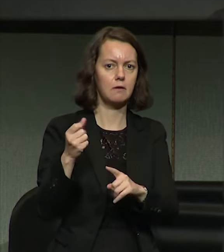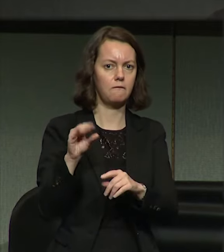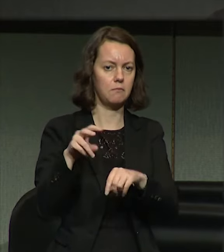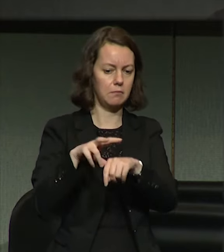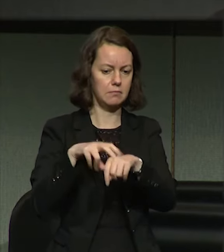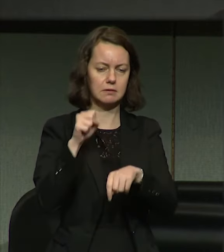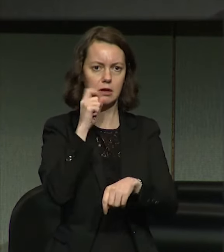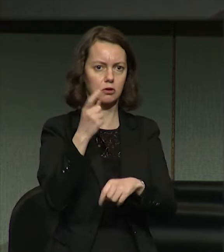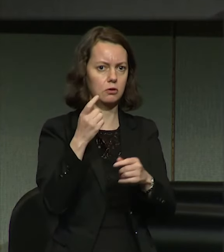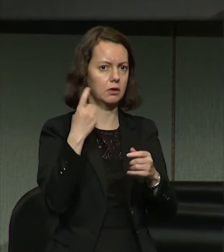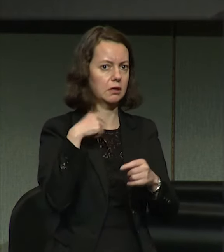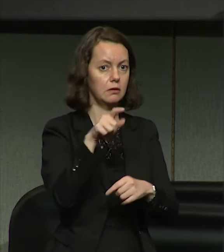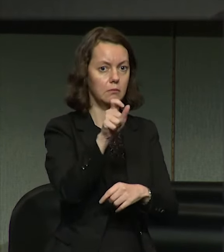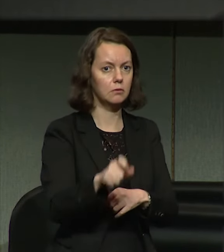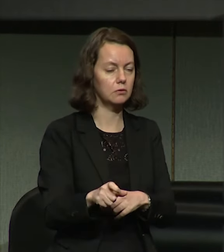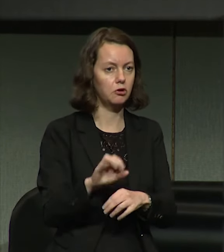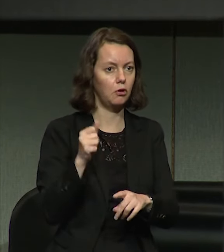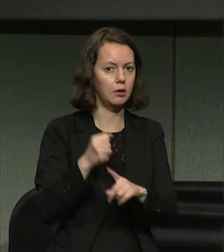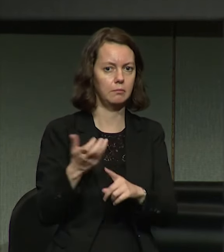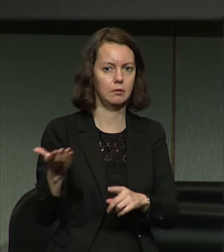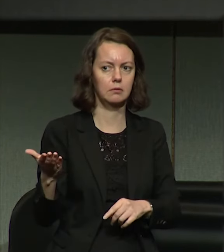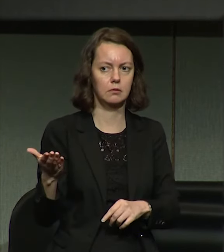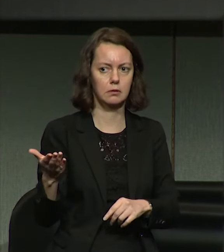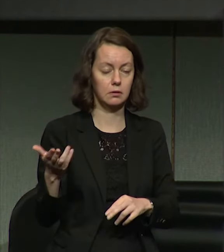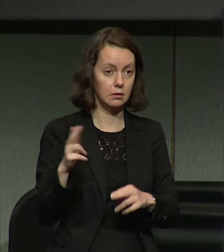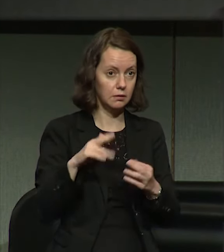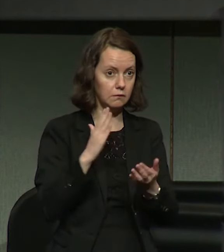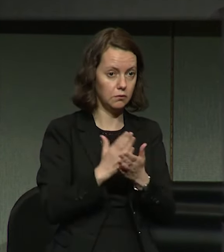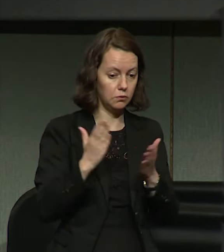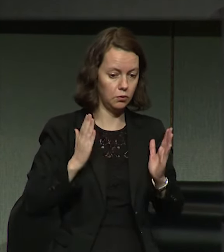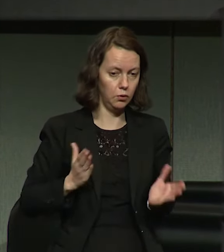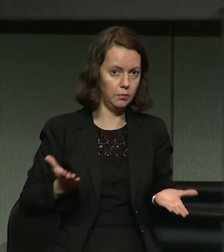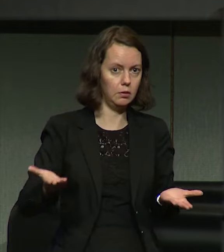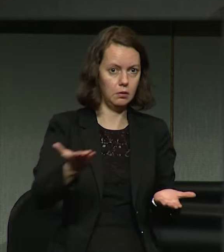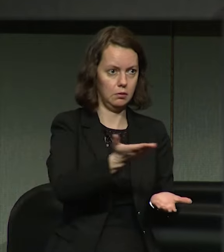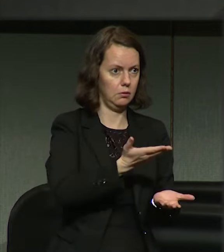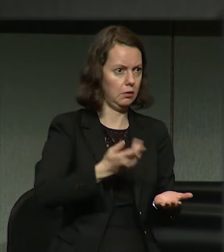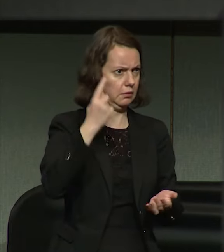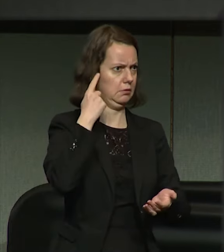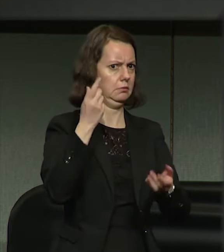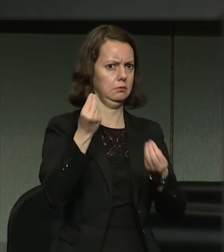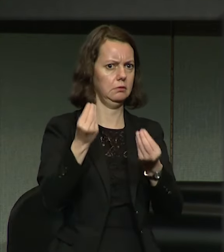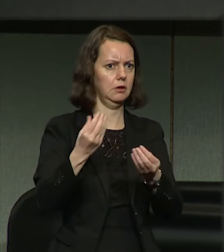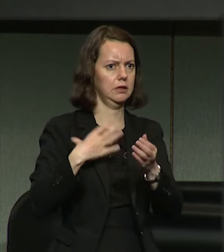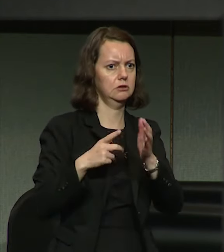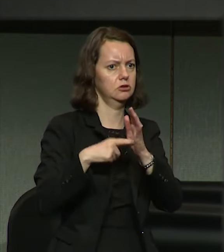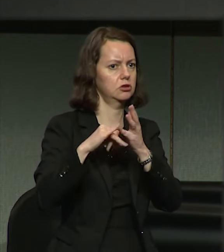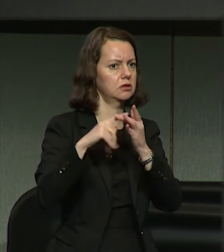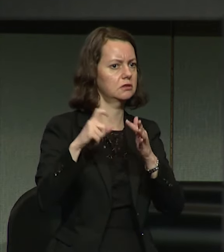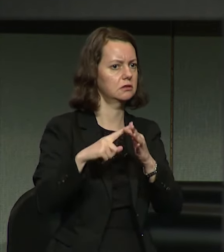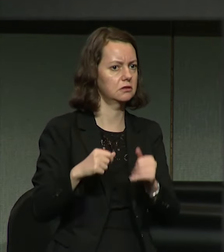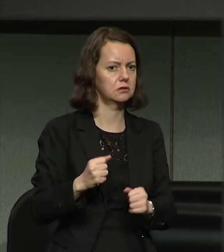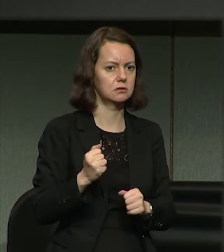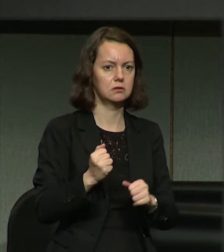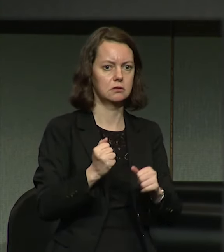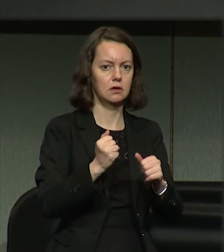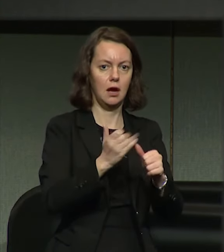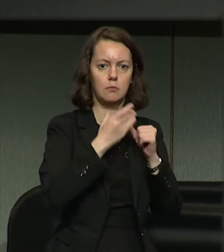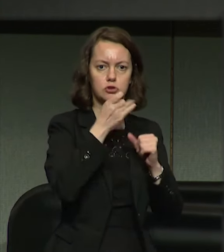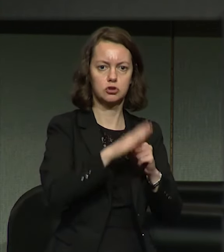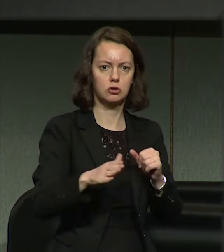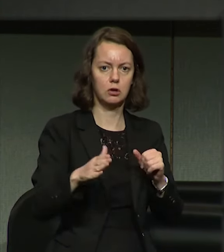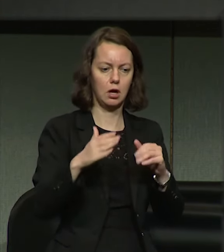that man would see us all cry out for justice. When we see Aboriginal children living in abusive